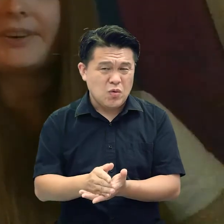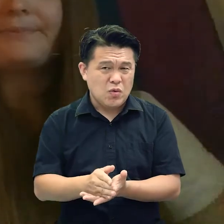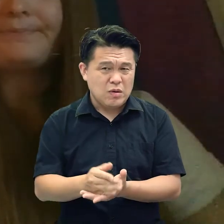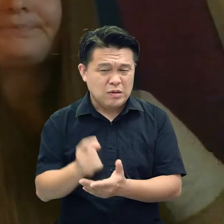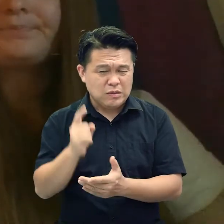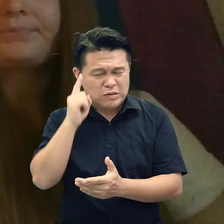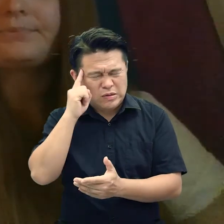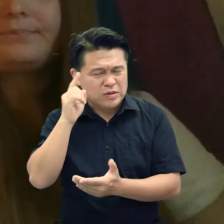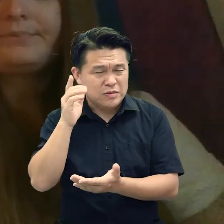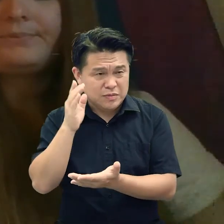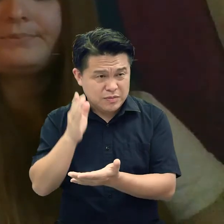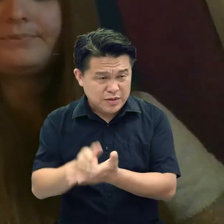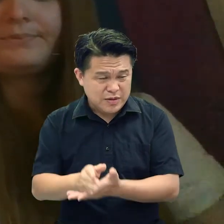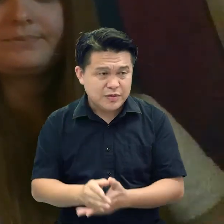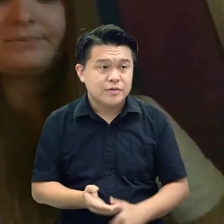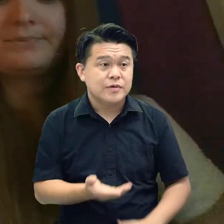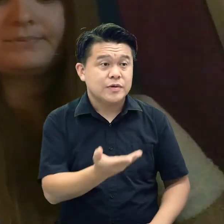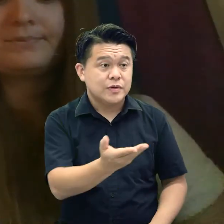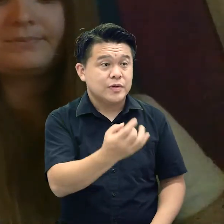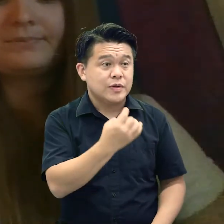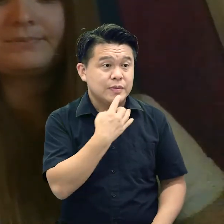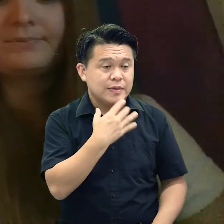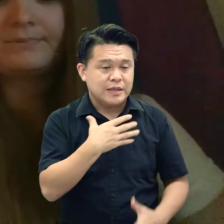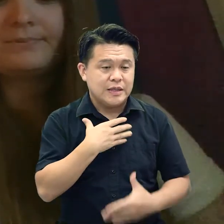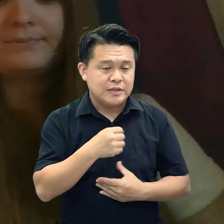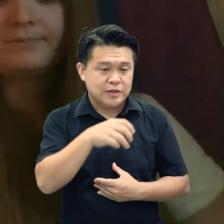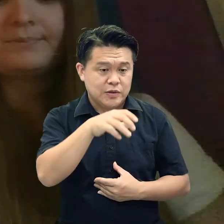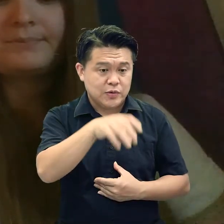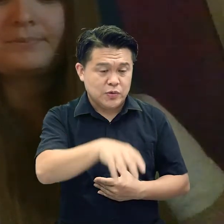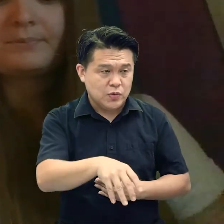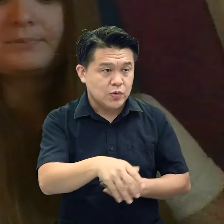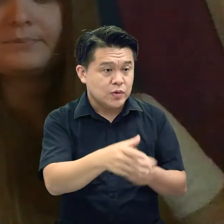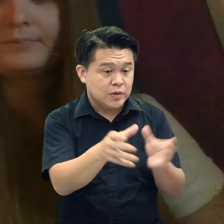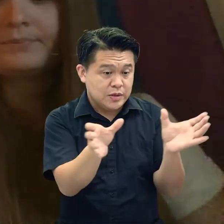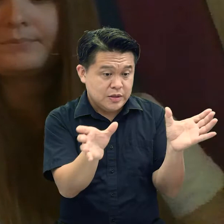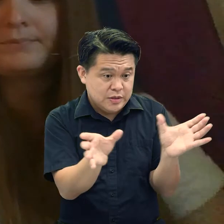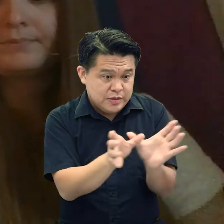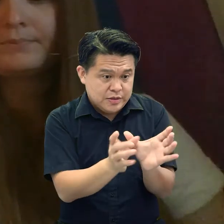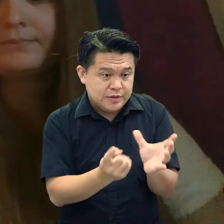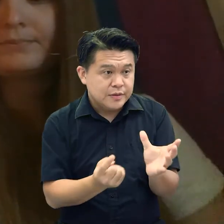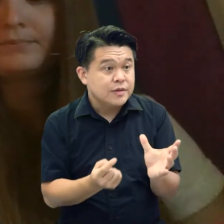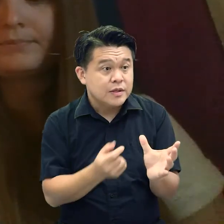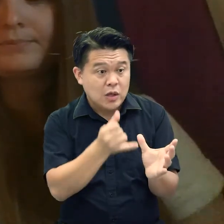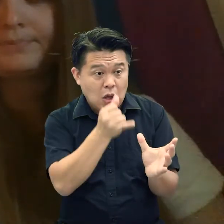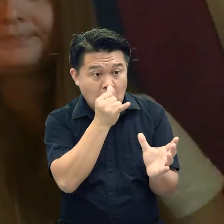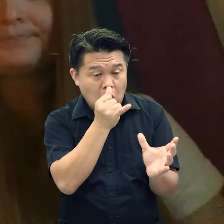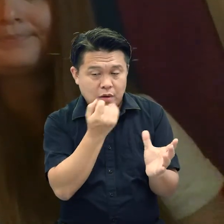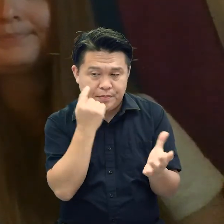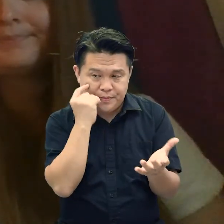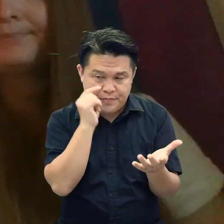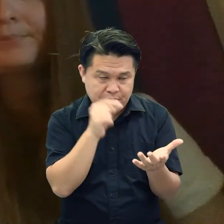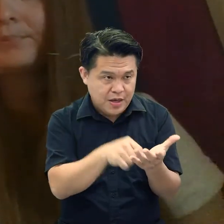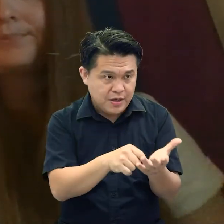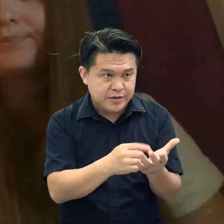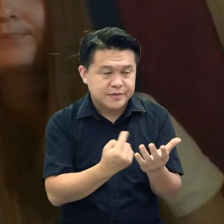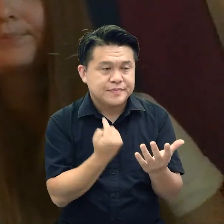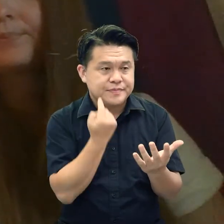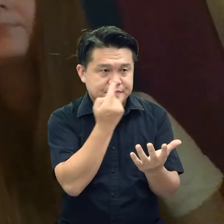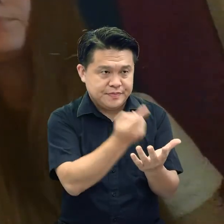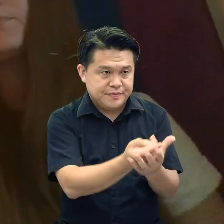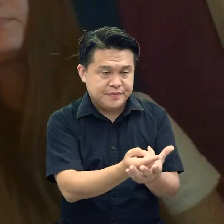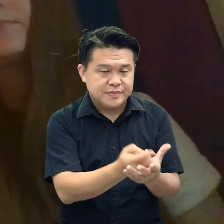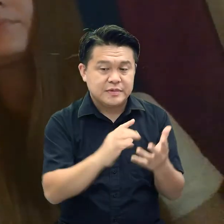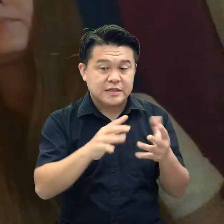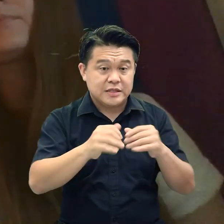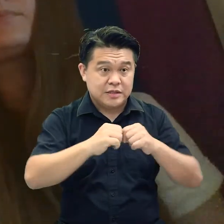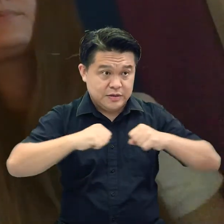bullshit, So as long as you can find your own safe community, go there. I mean, the